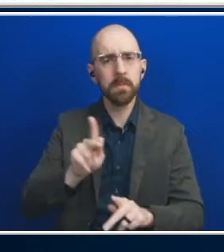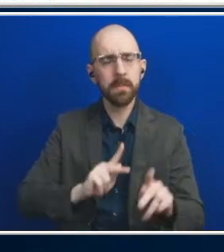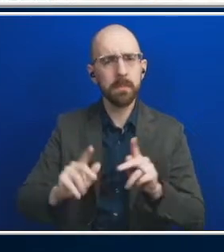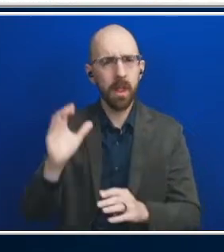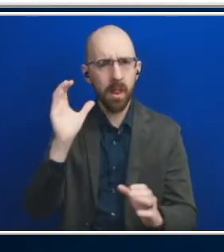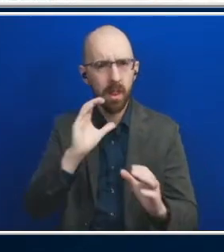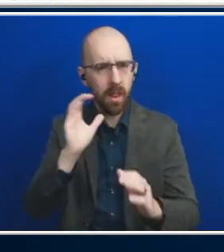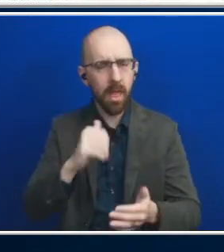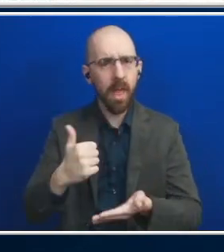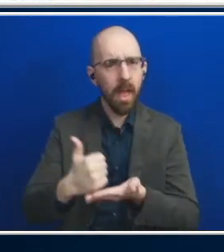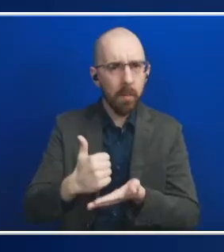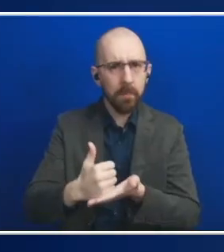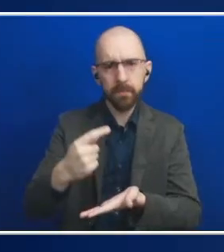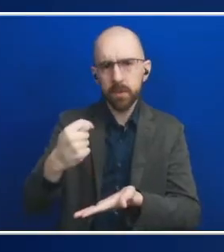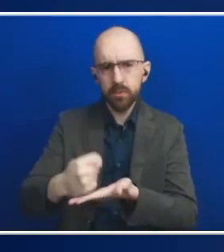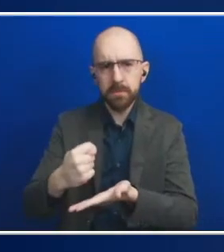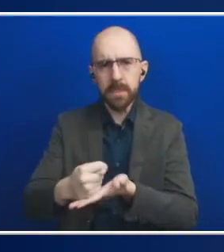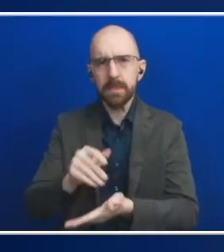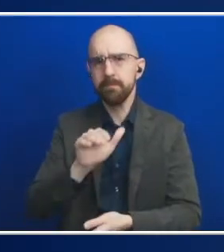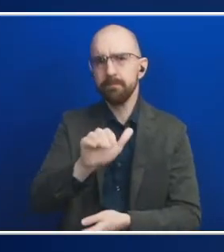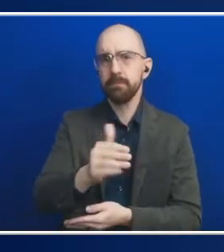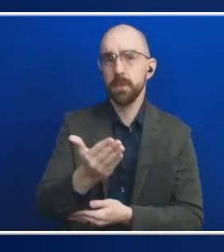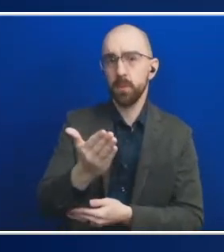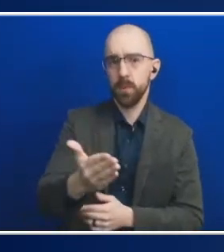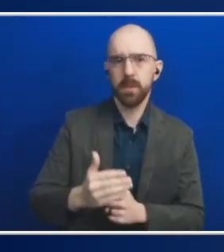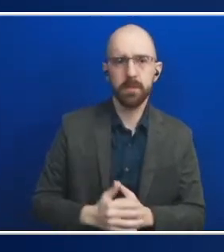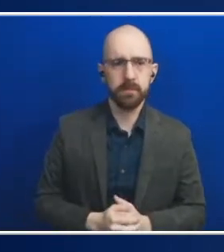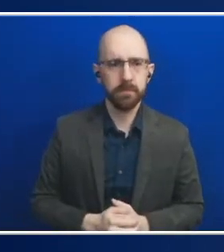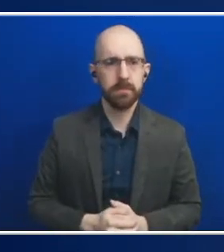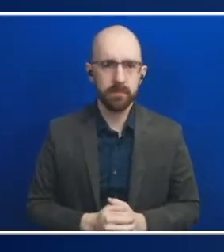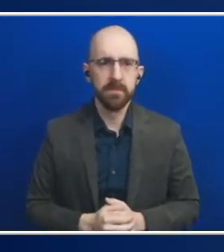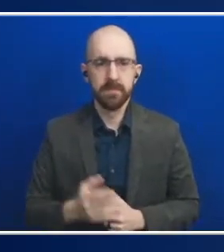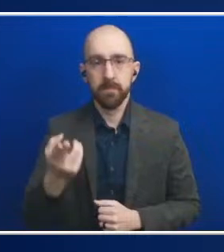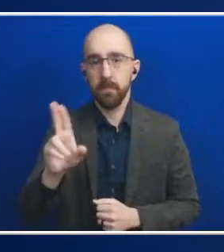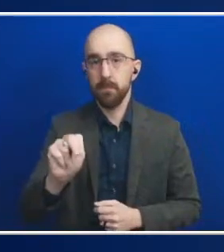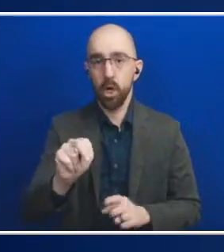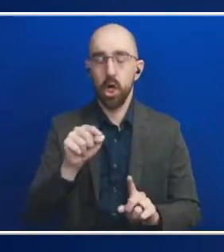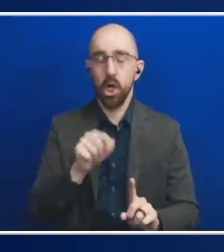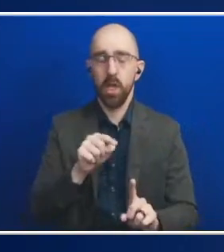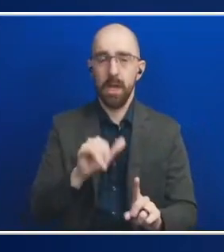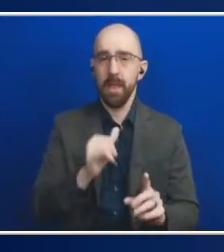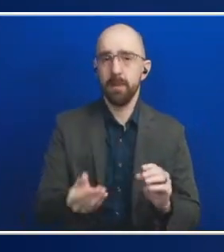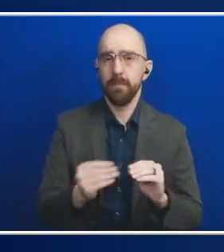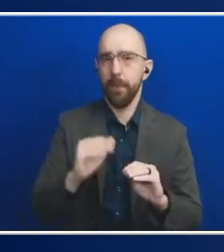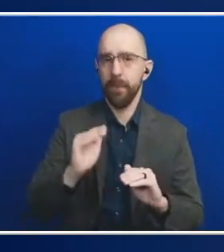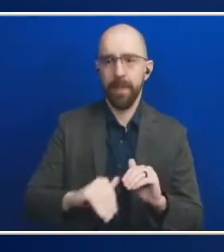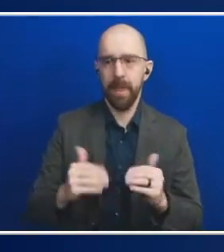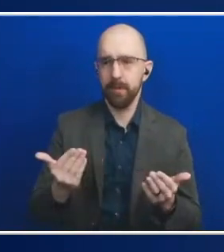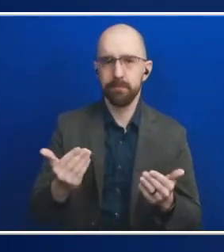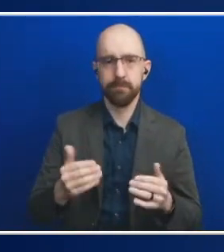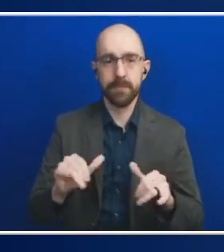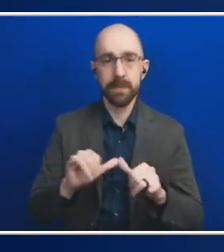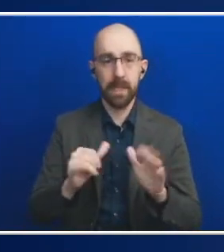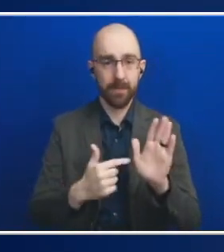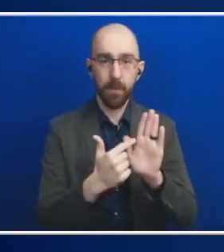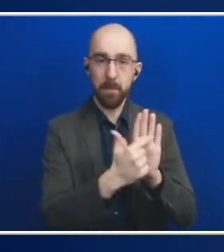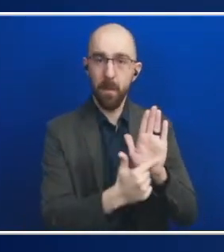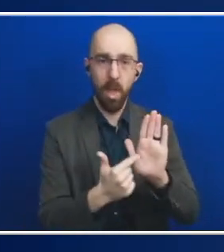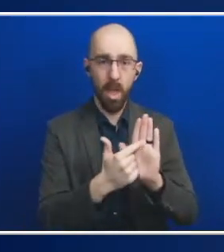treatment and come see you? A burn that is more than, say, size of your palm, always